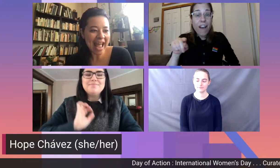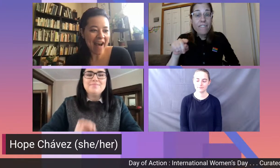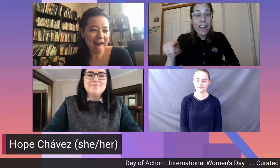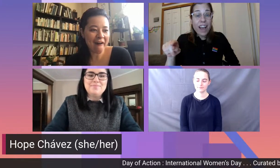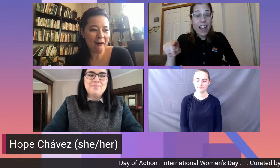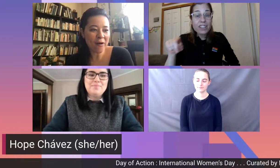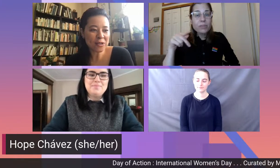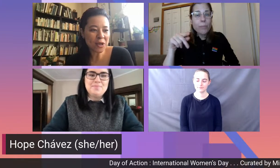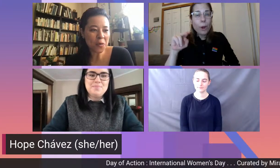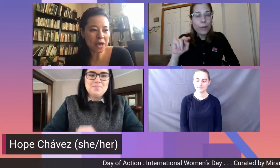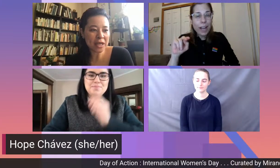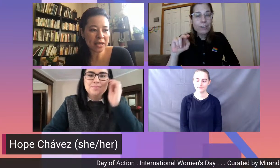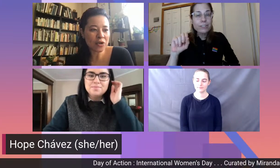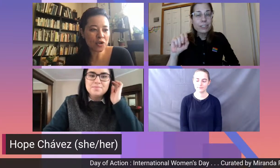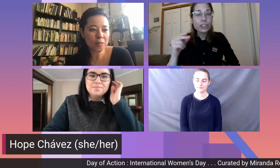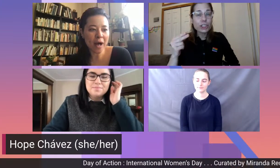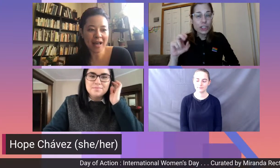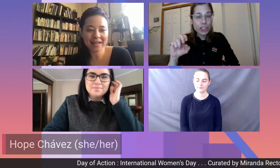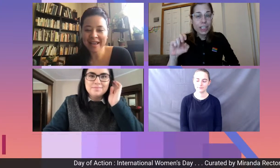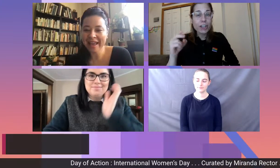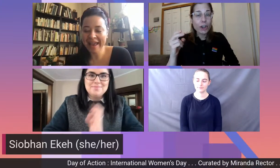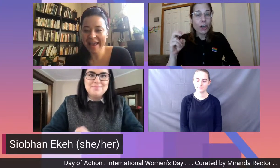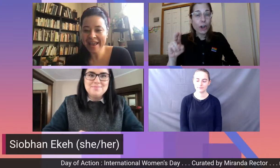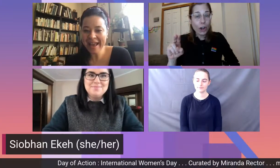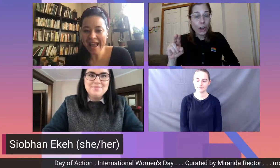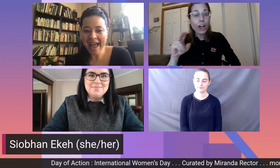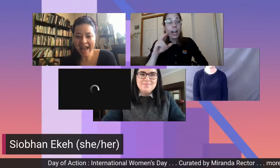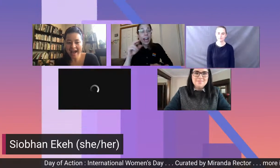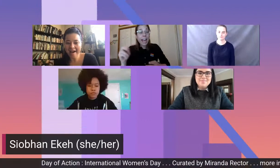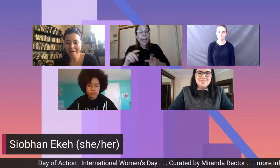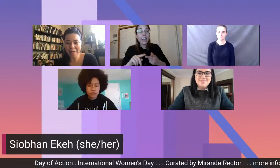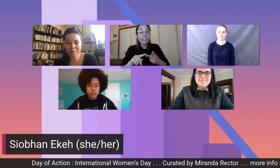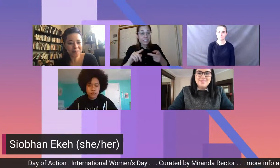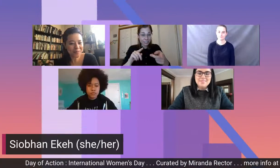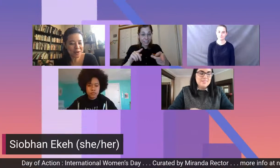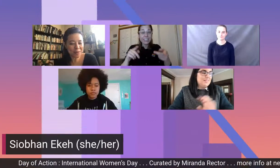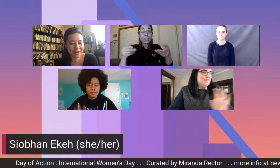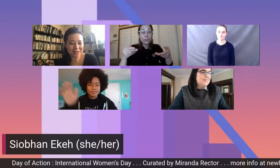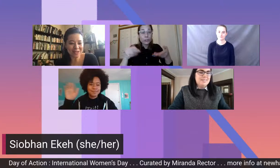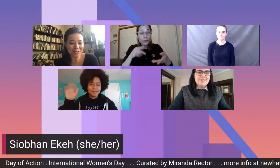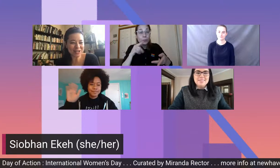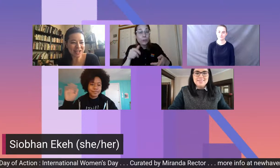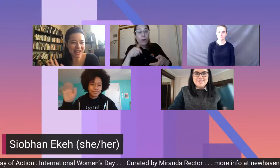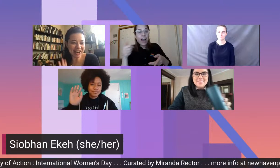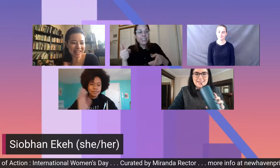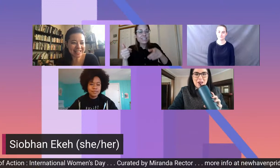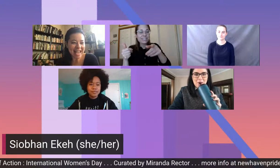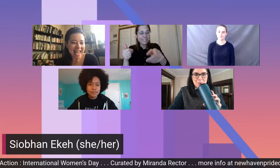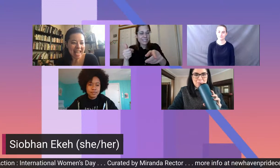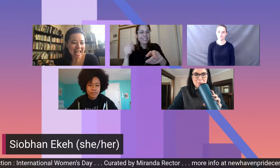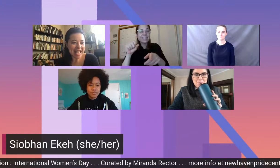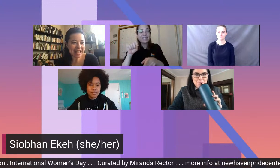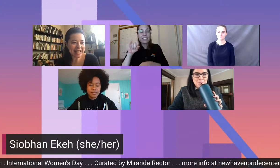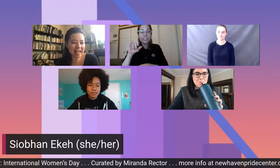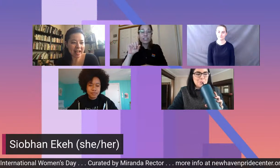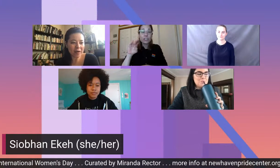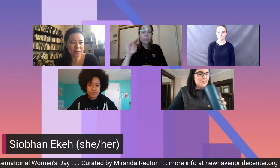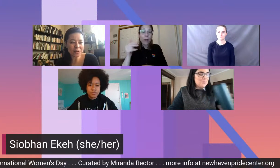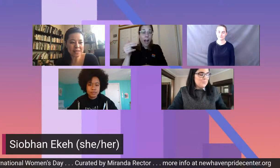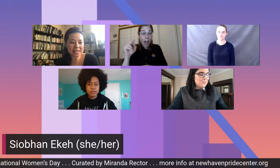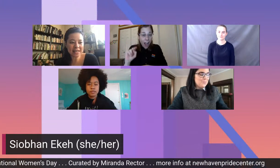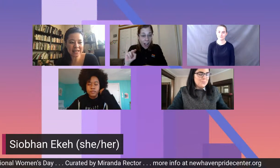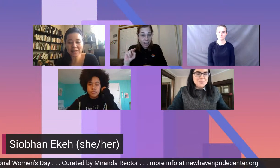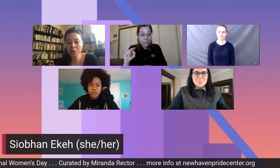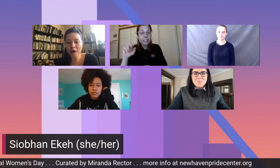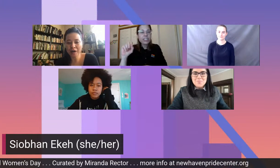her. Also with Siobhan Ekeh. Her pronouns also she, hers, and